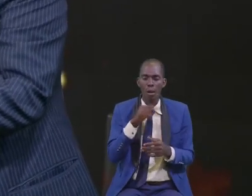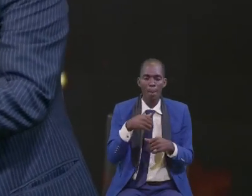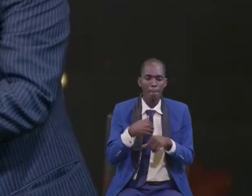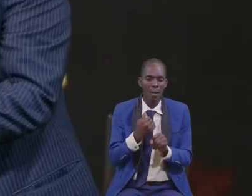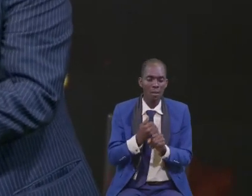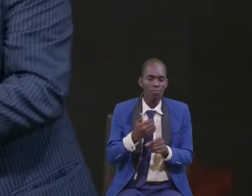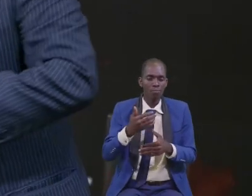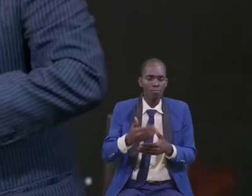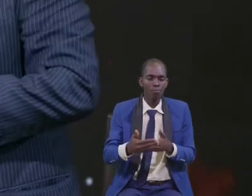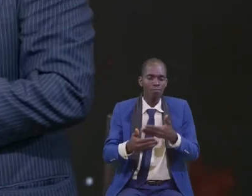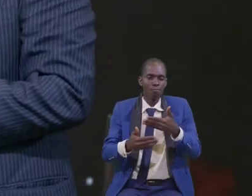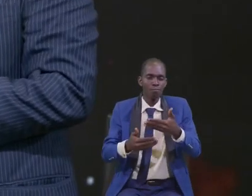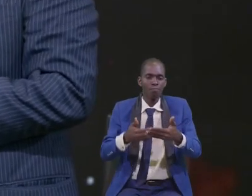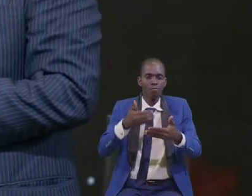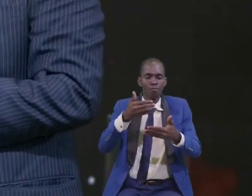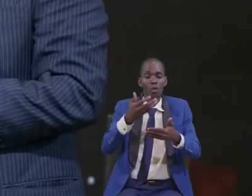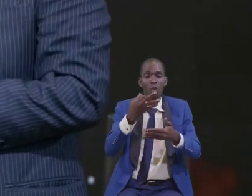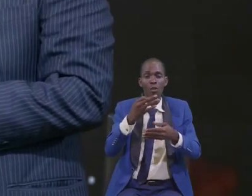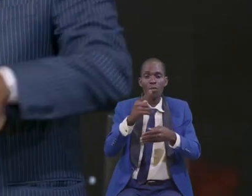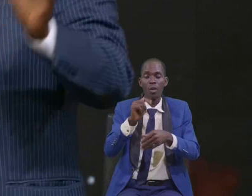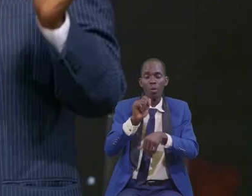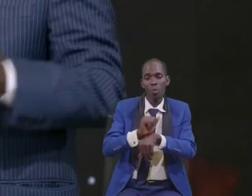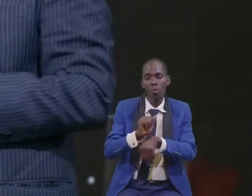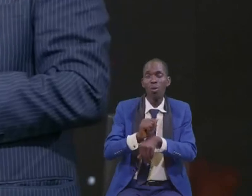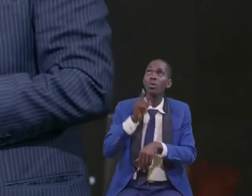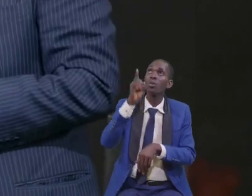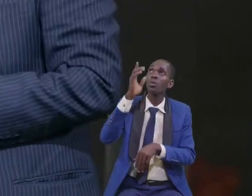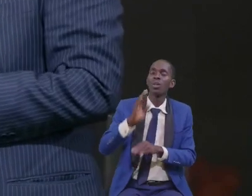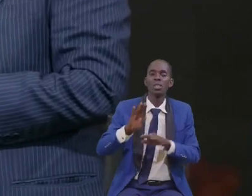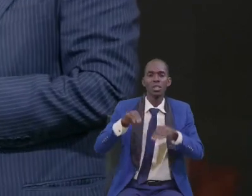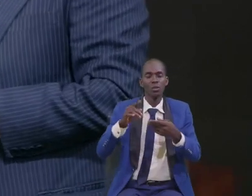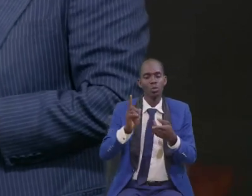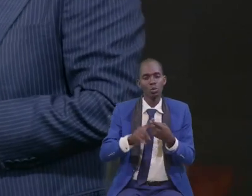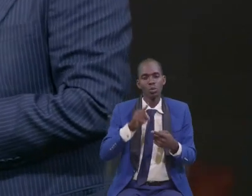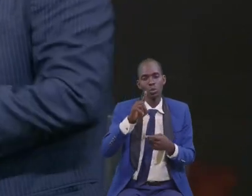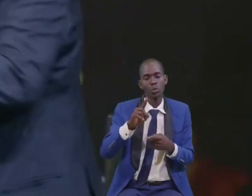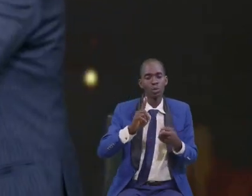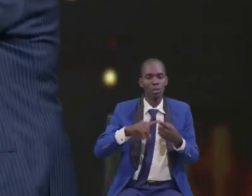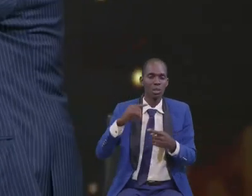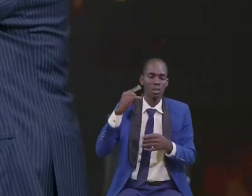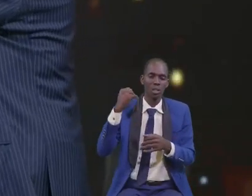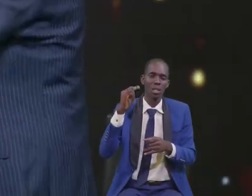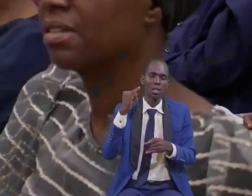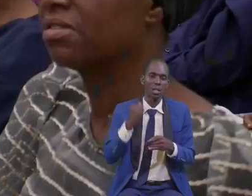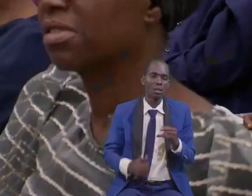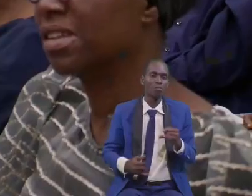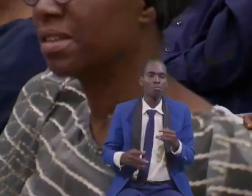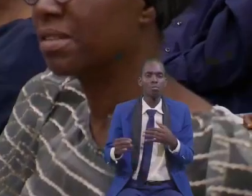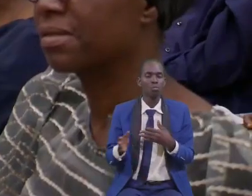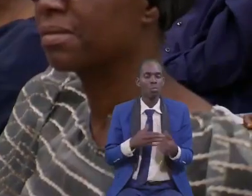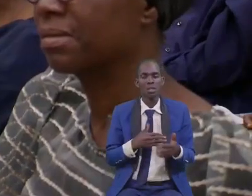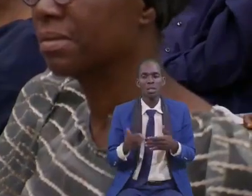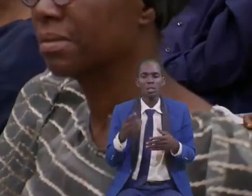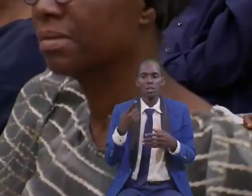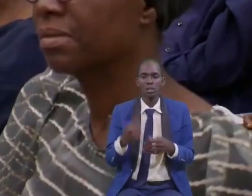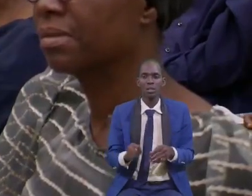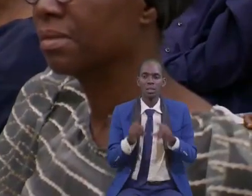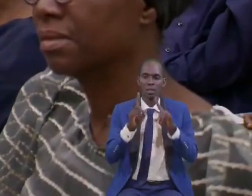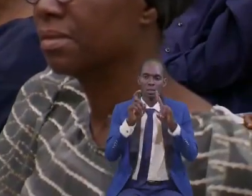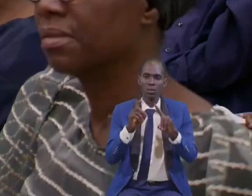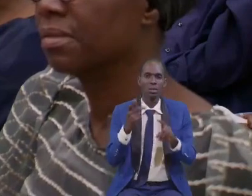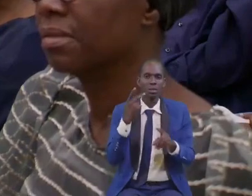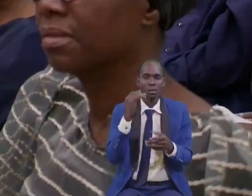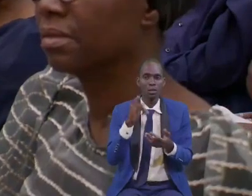of the task that the Lord has given you to the full despite the trials. Look at number